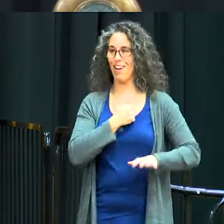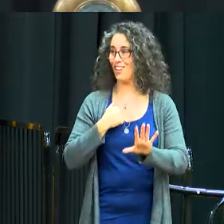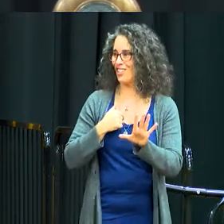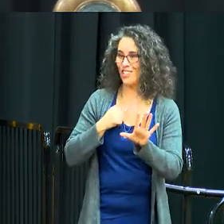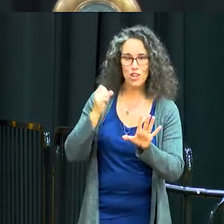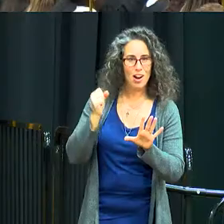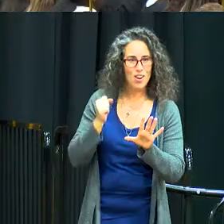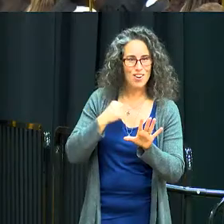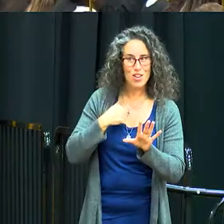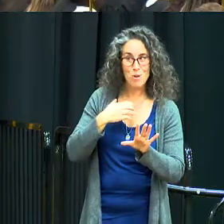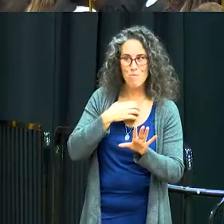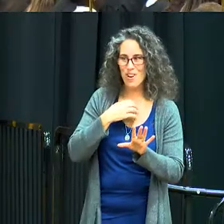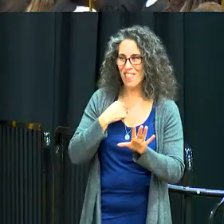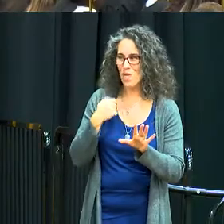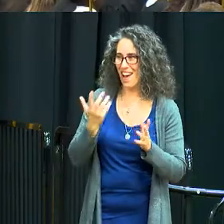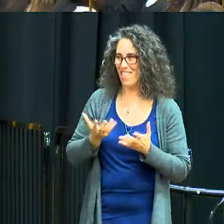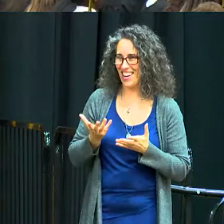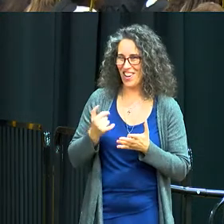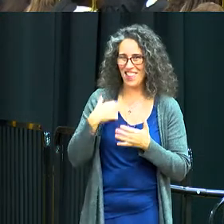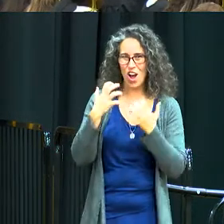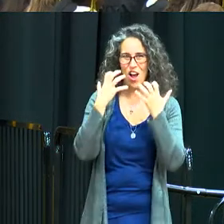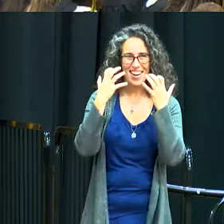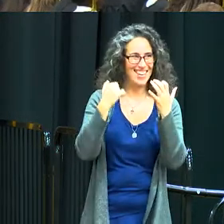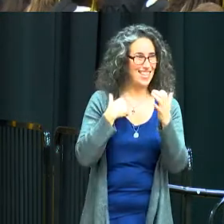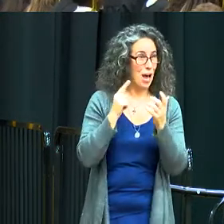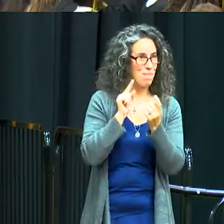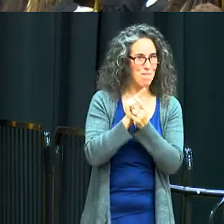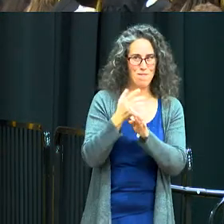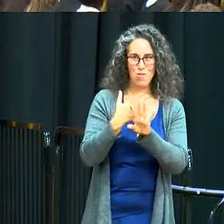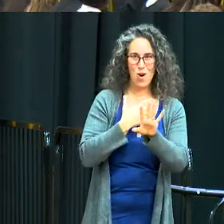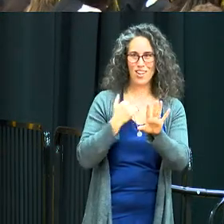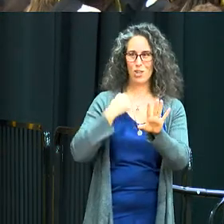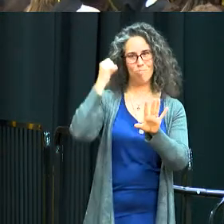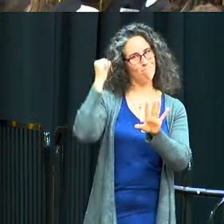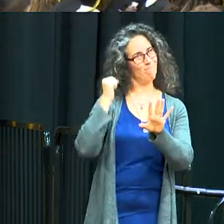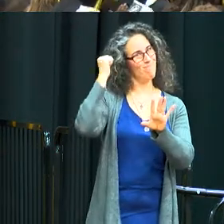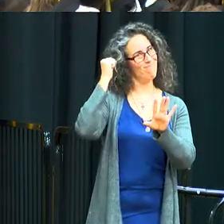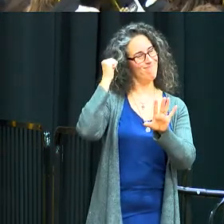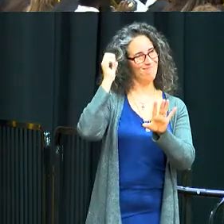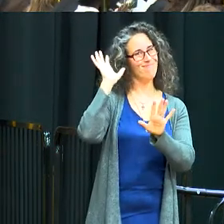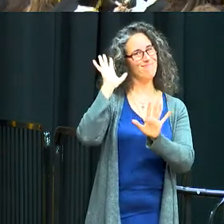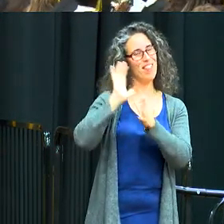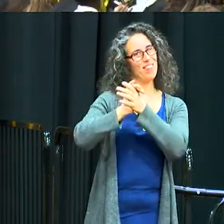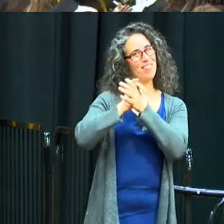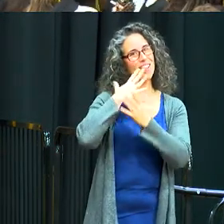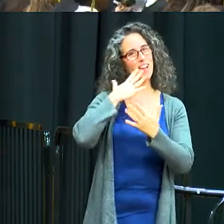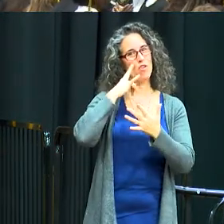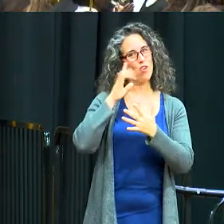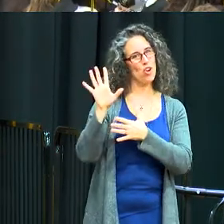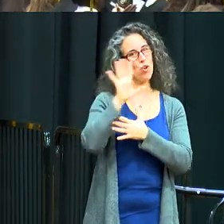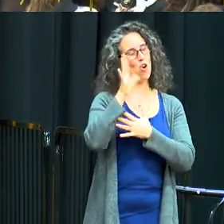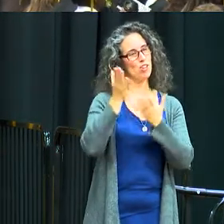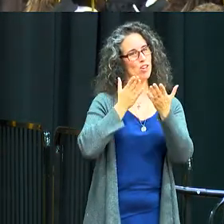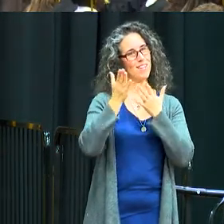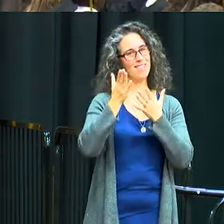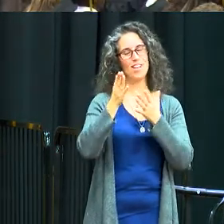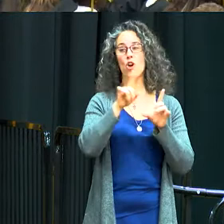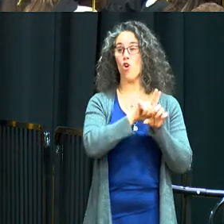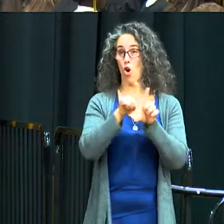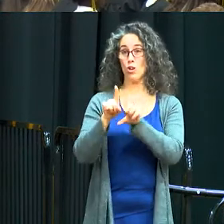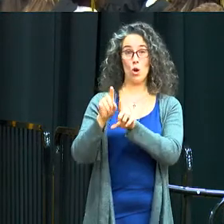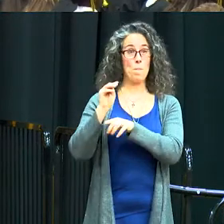audience that I met earlier, sir. Thank you so much for your service. Hoorah. And a shout out for Mr. Harwood,